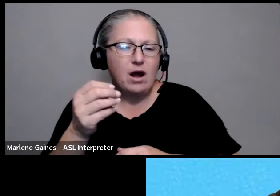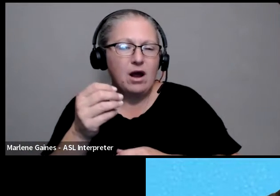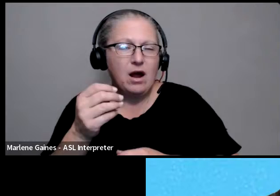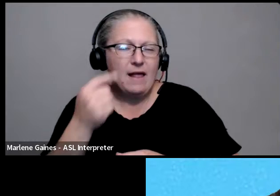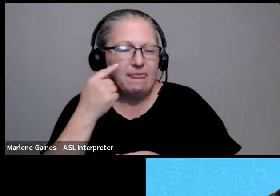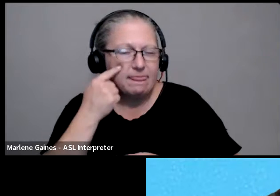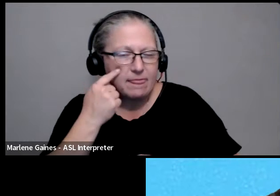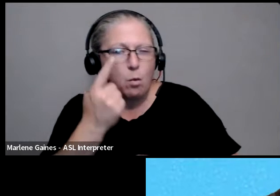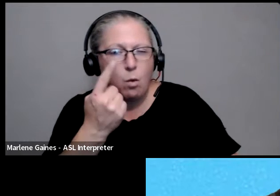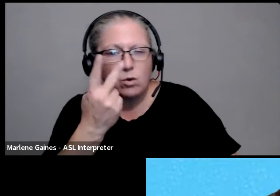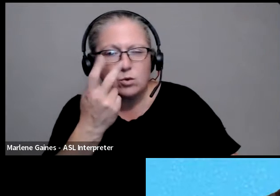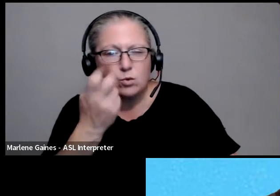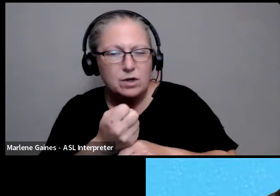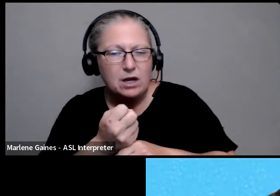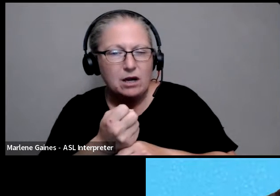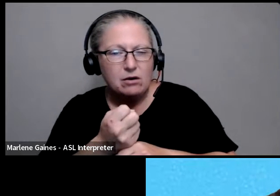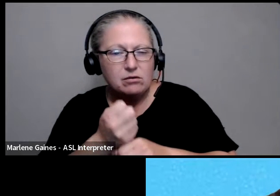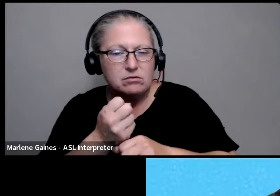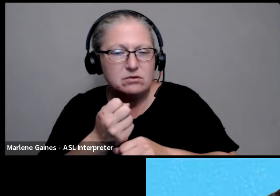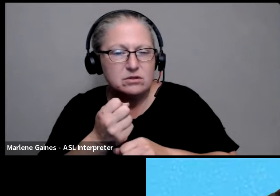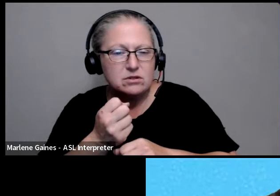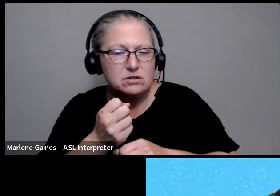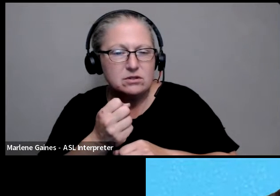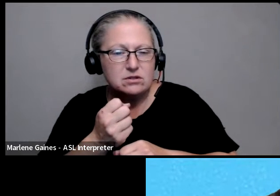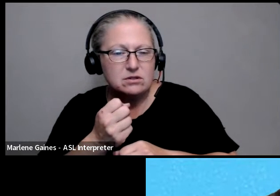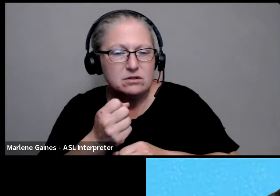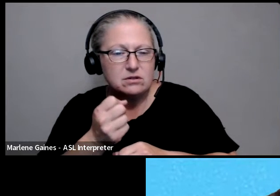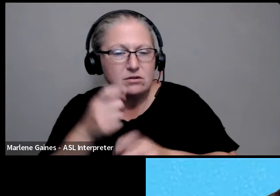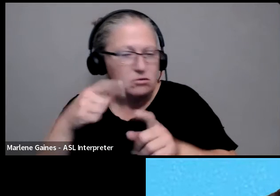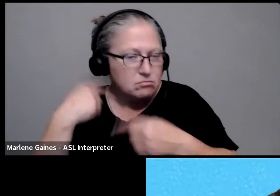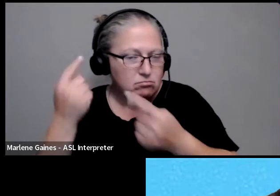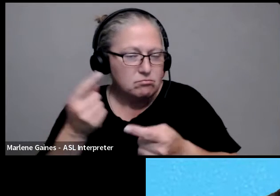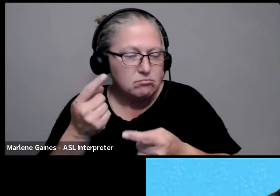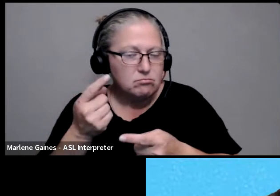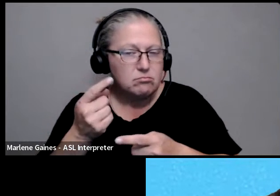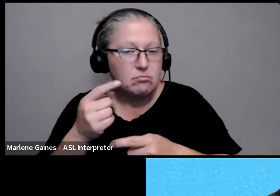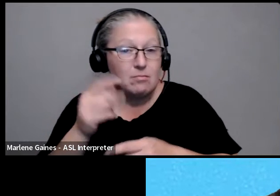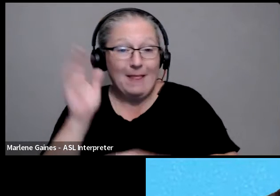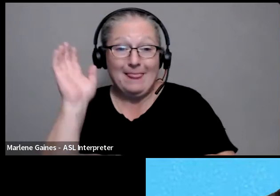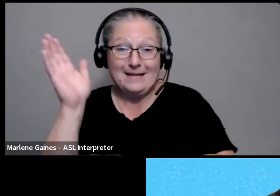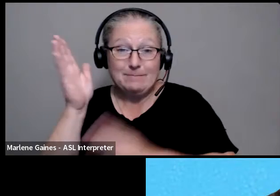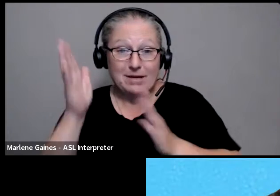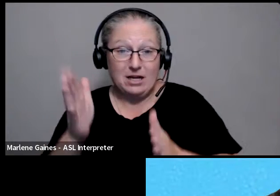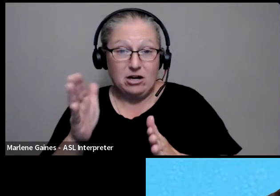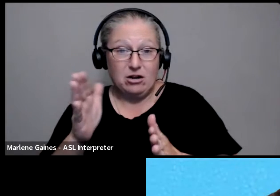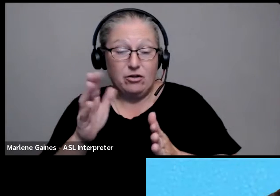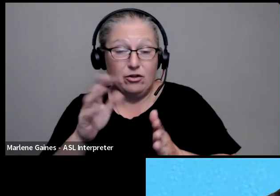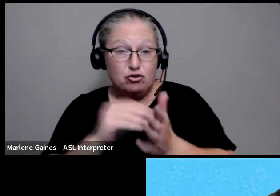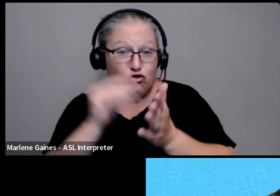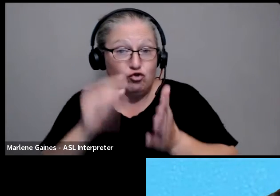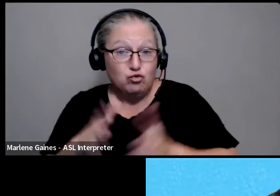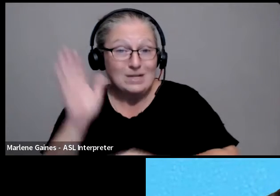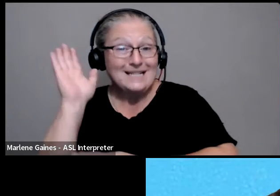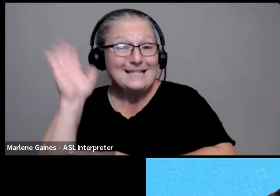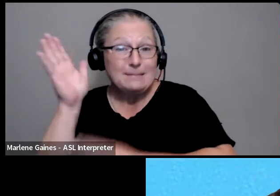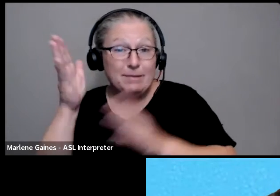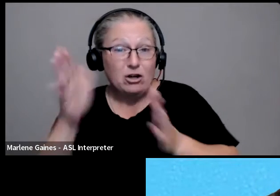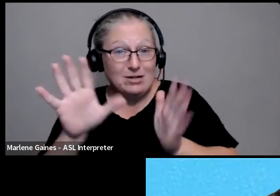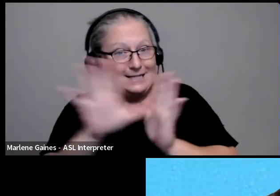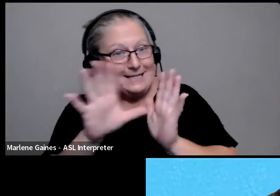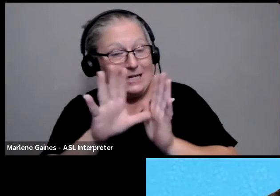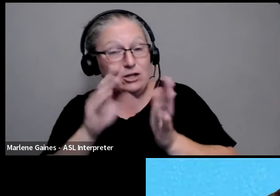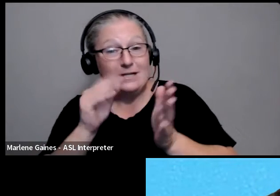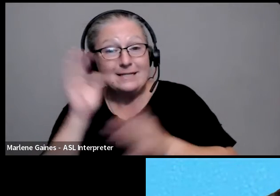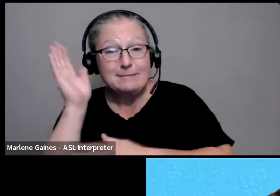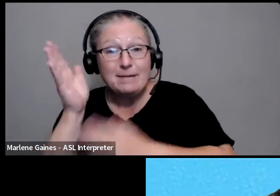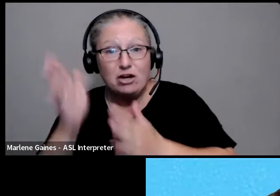think 1 or 2 years in, Mhm. and the speakers, the kids, the student speakers, the senior speakers were